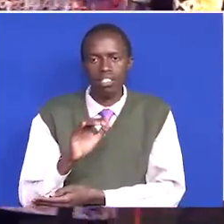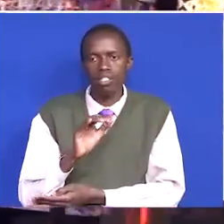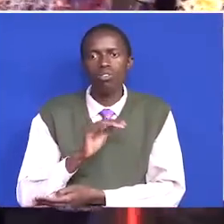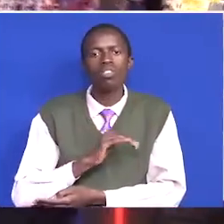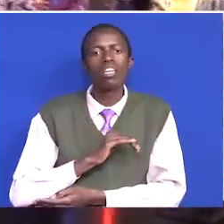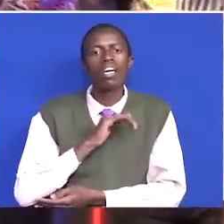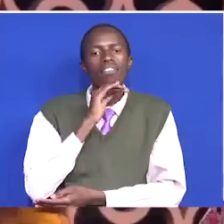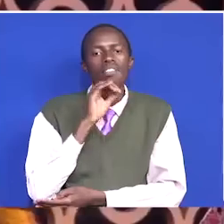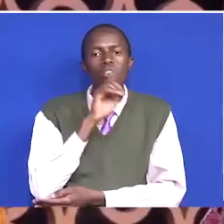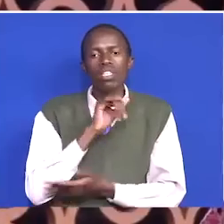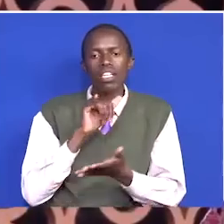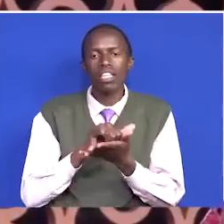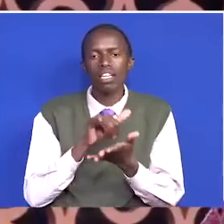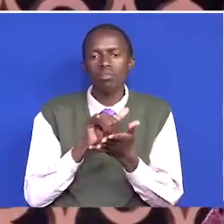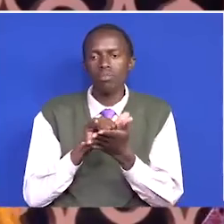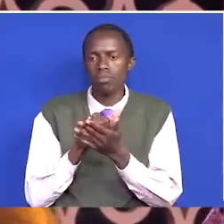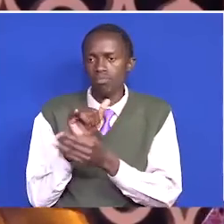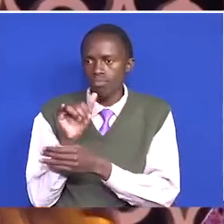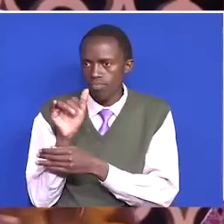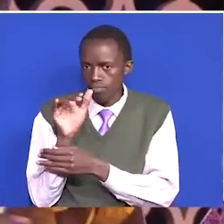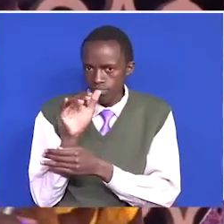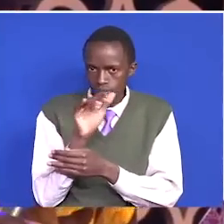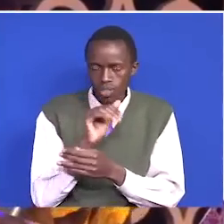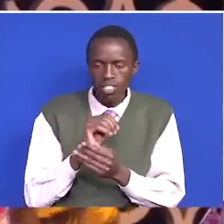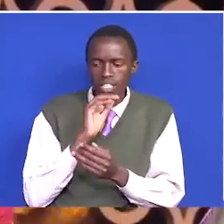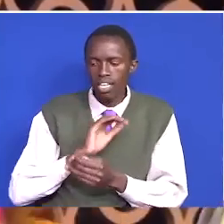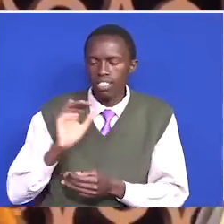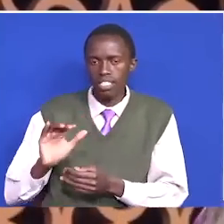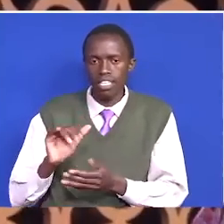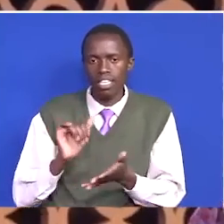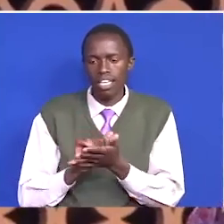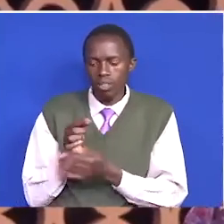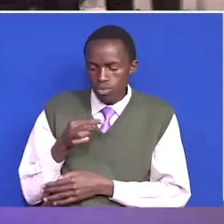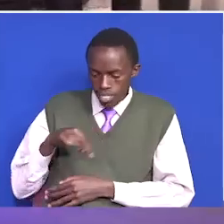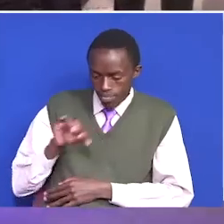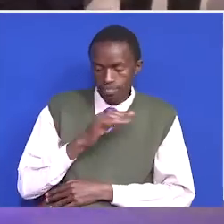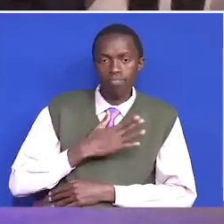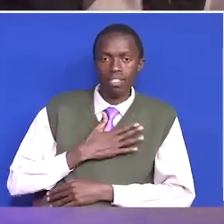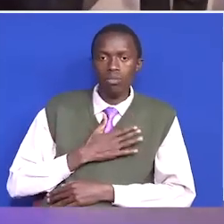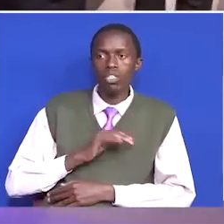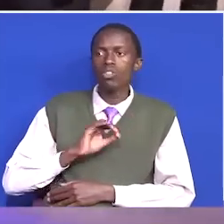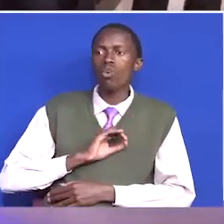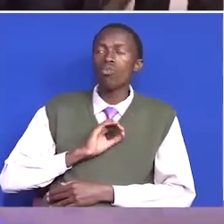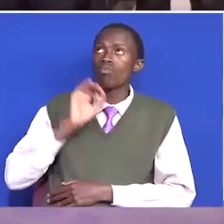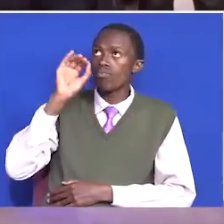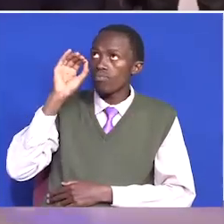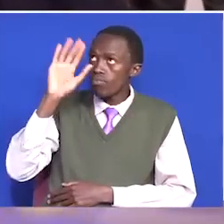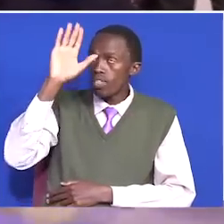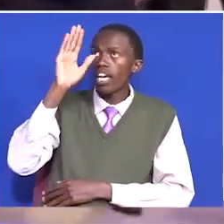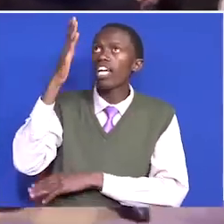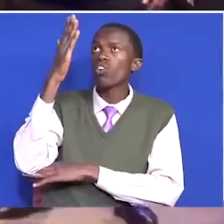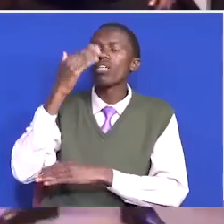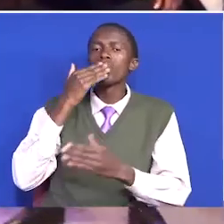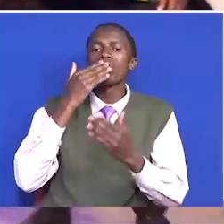die, that we may be called his sons, hallelujah, that we may be his own. And Jehovah,